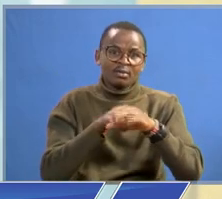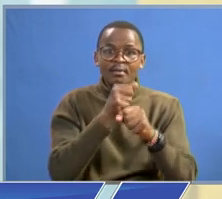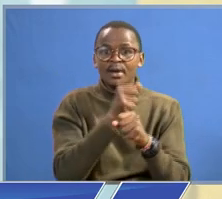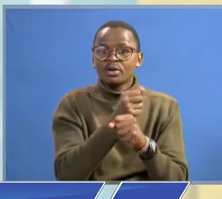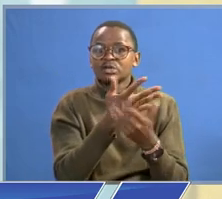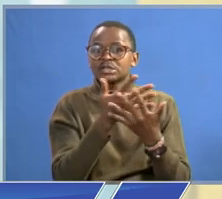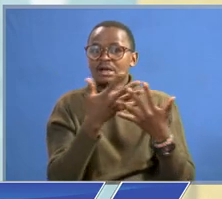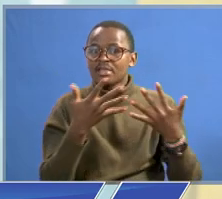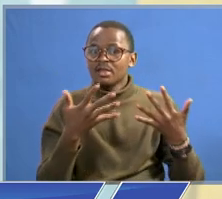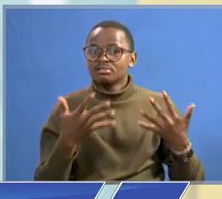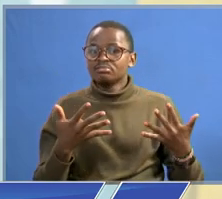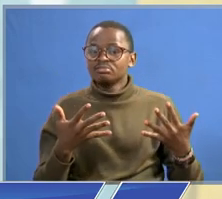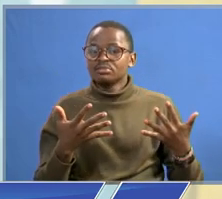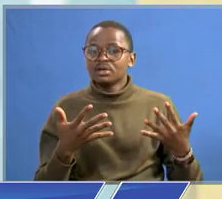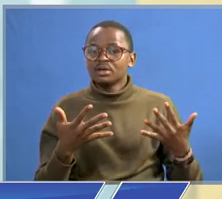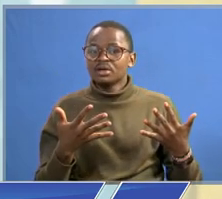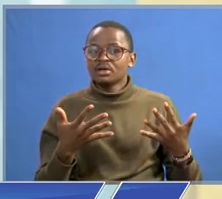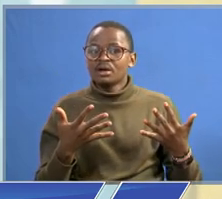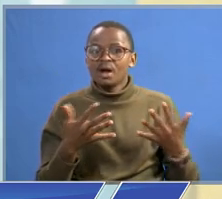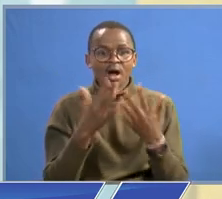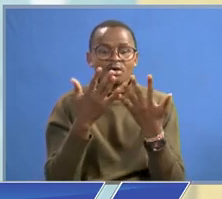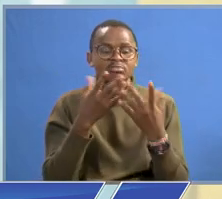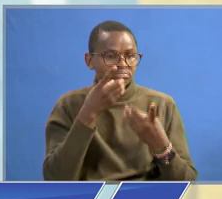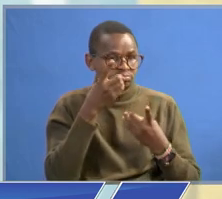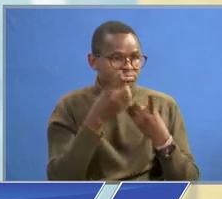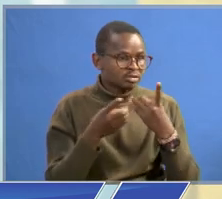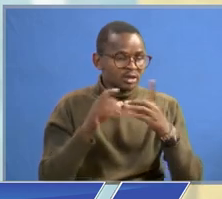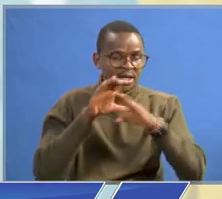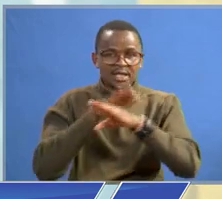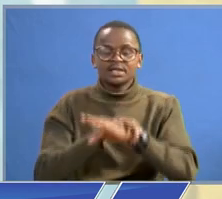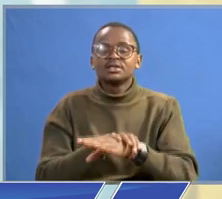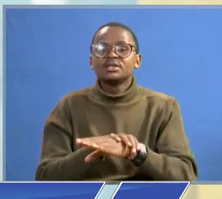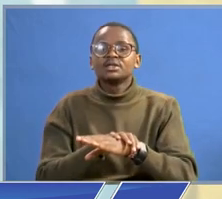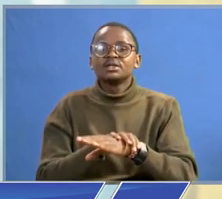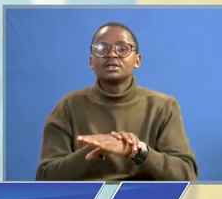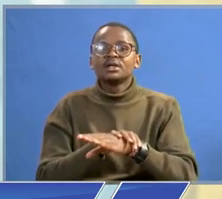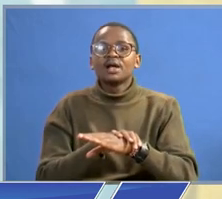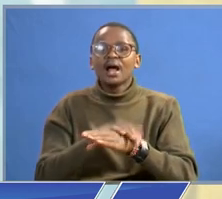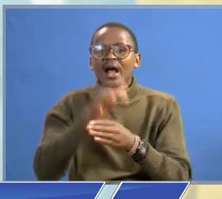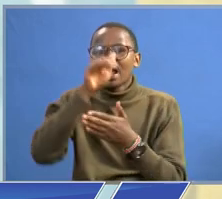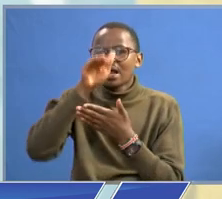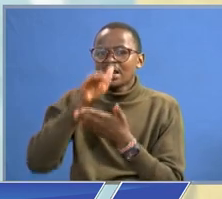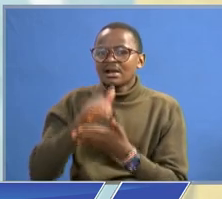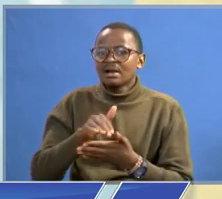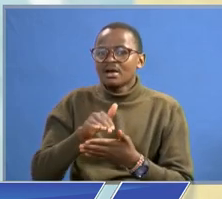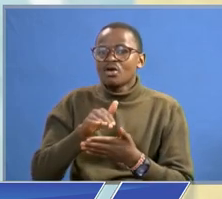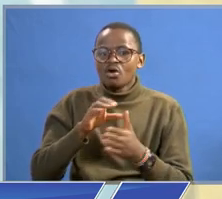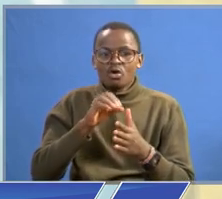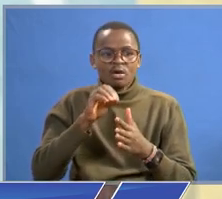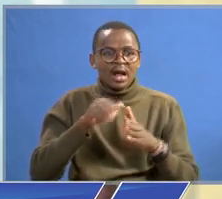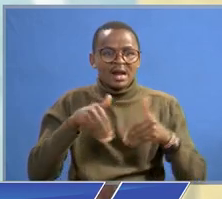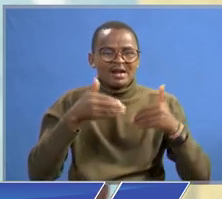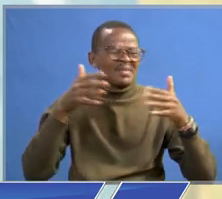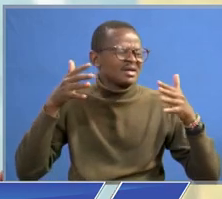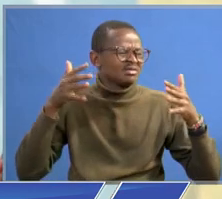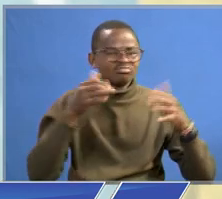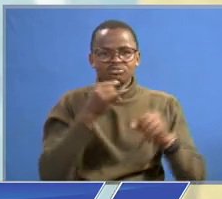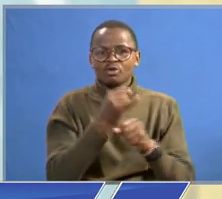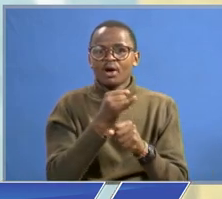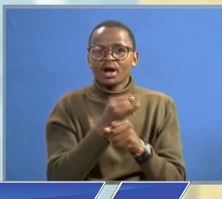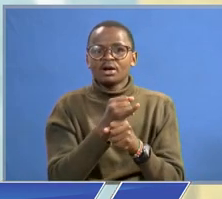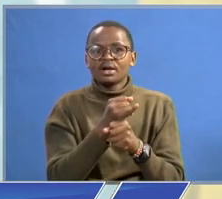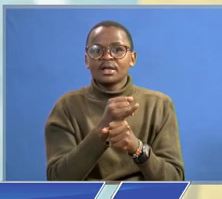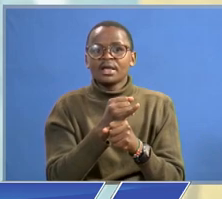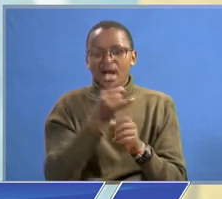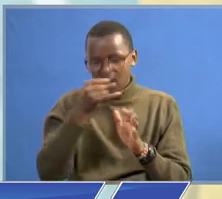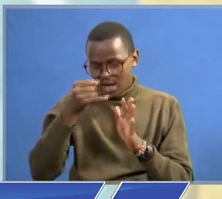mtu kitu. Ile amount mko mmediscuss na yeye utapata anailoa ama mtu anakupatia a huge work kufanya ya